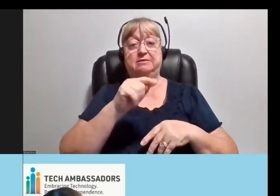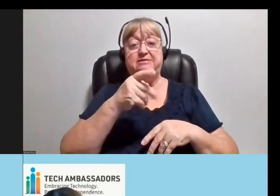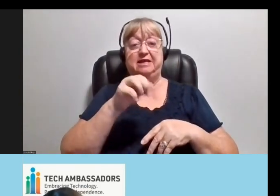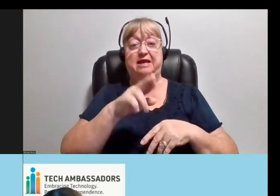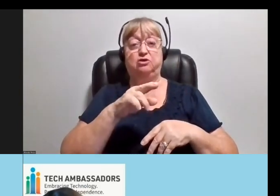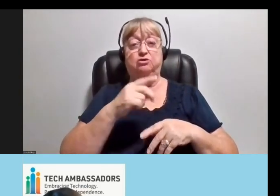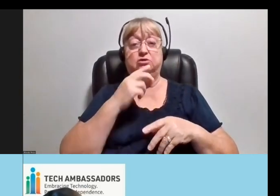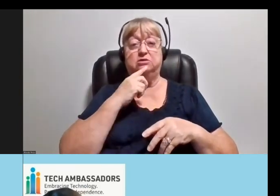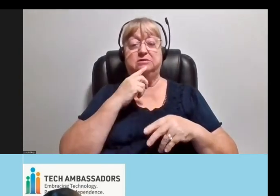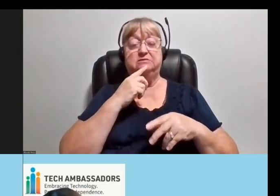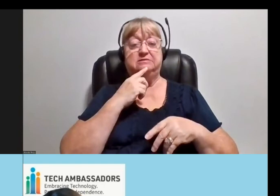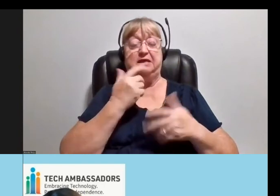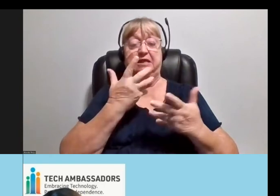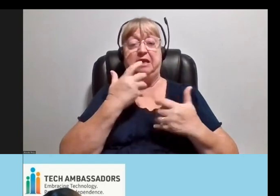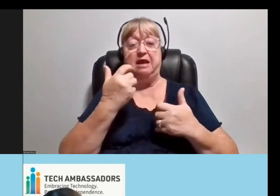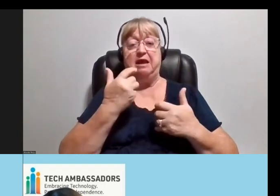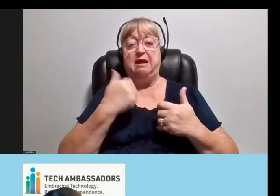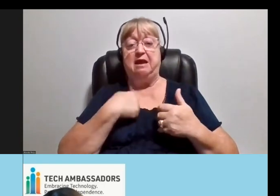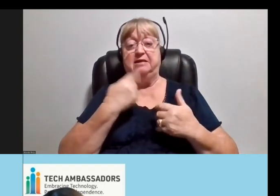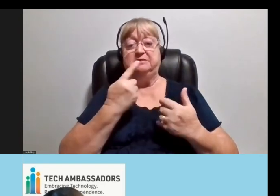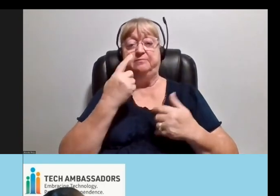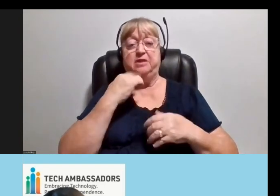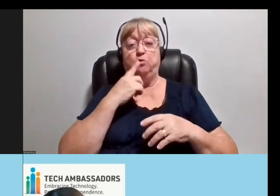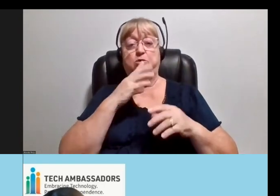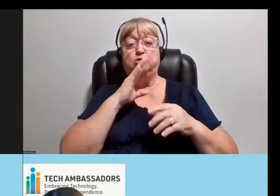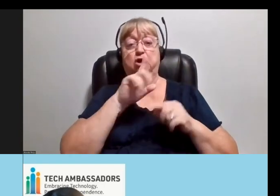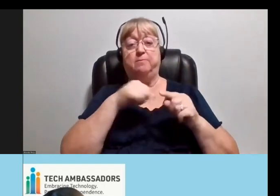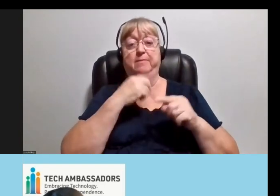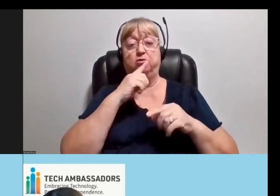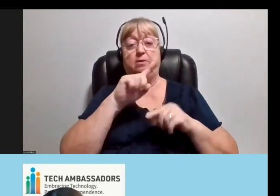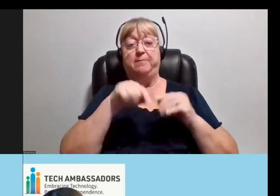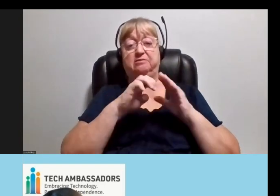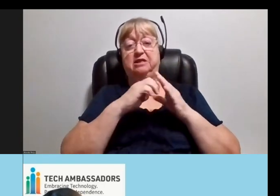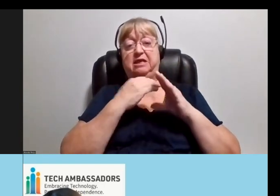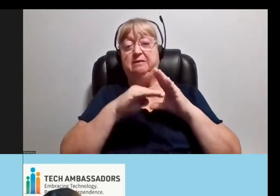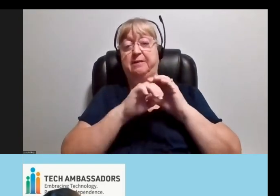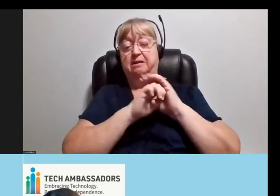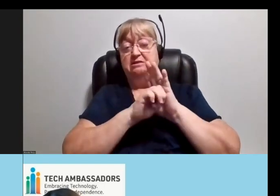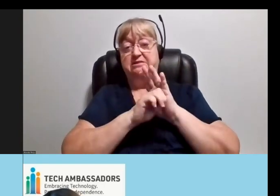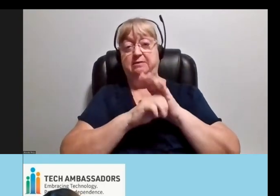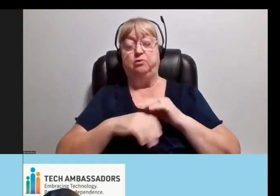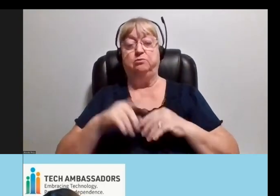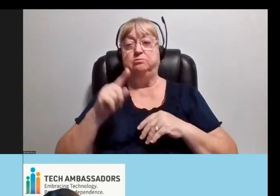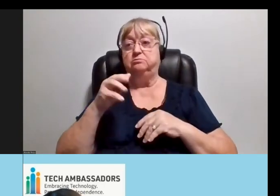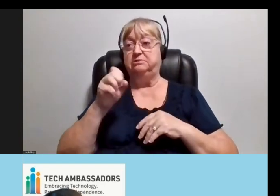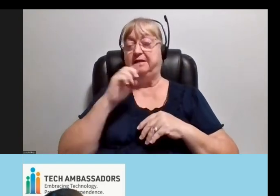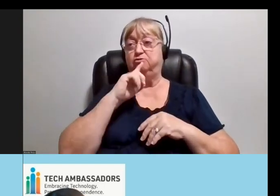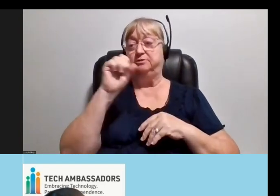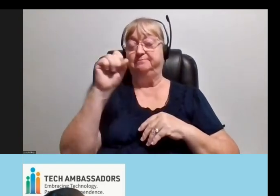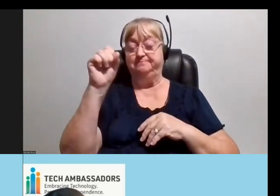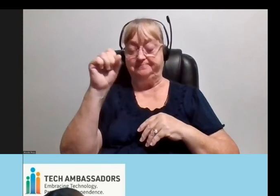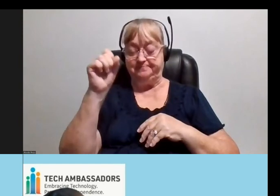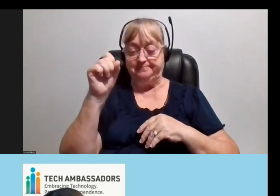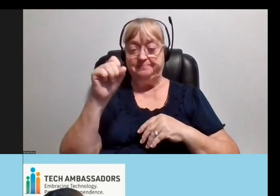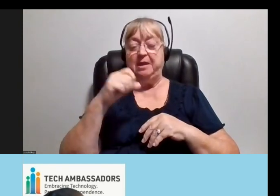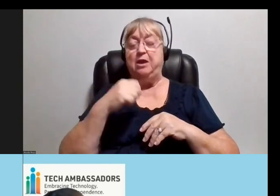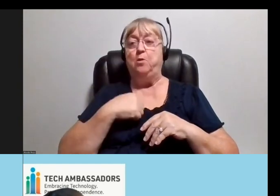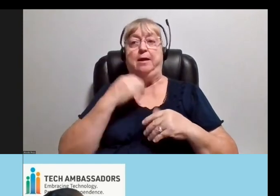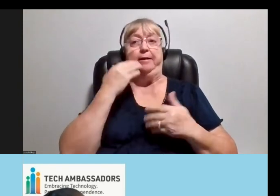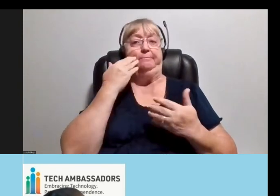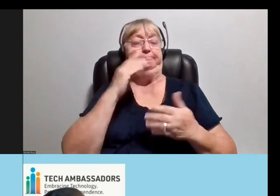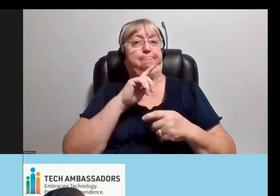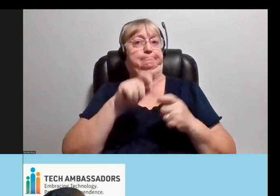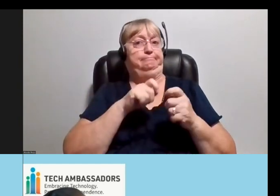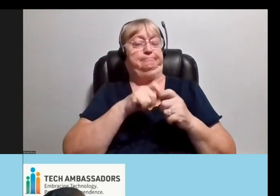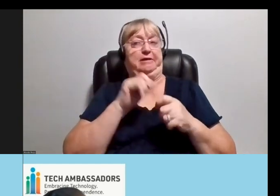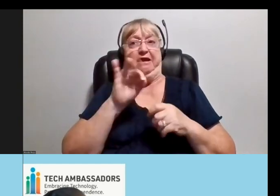had something that he wanted to point out about the email example that we brought up earlier. Yeah, well, I don't know exactly if